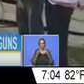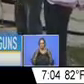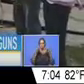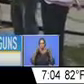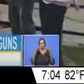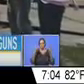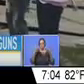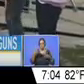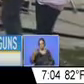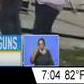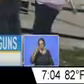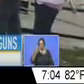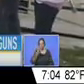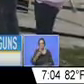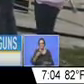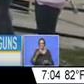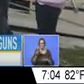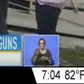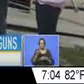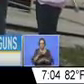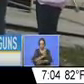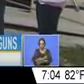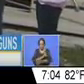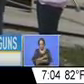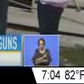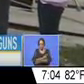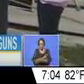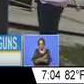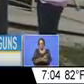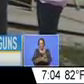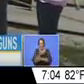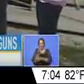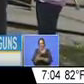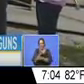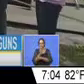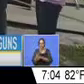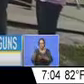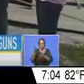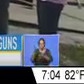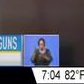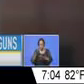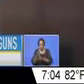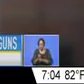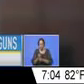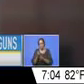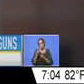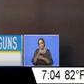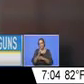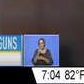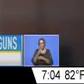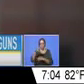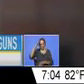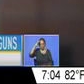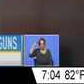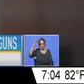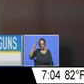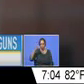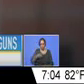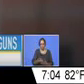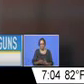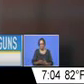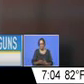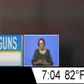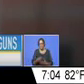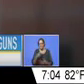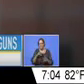firearms have been recovered by the Royal Bahamas Police Force. He says while the Bahamas does not produce cocaine, between 2012 and